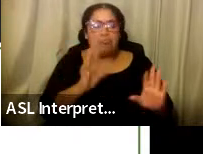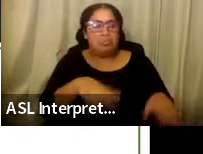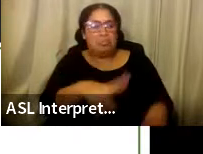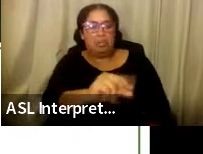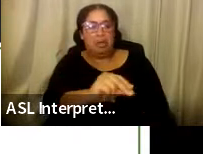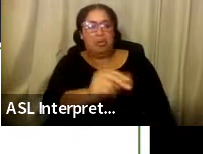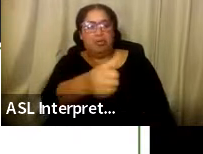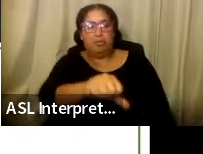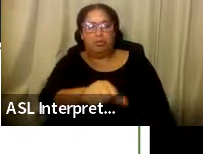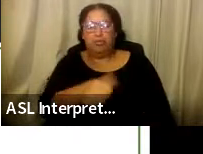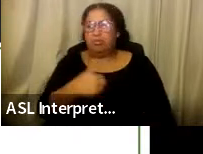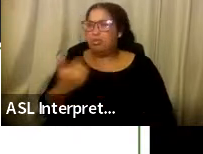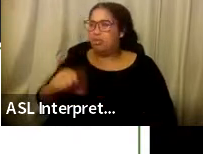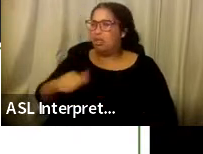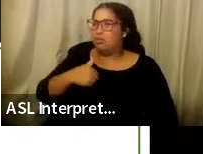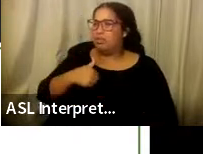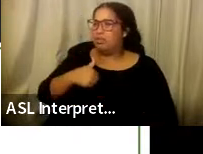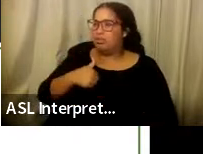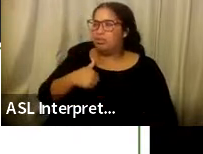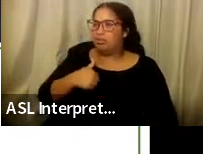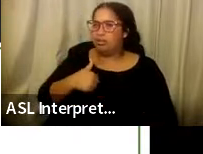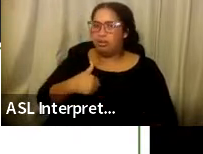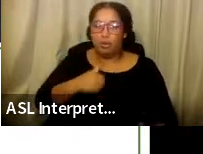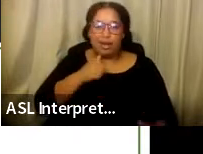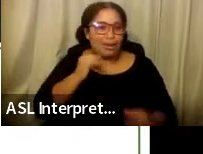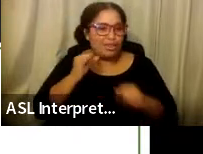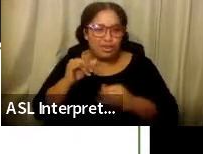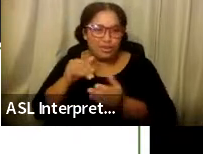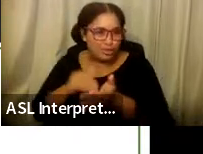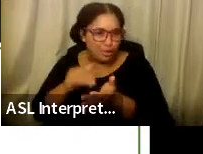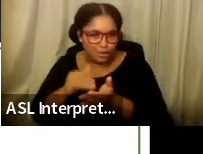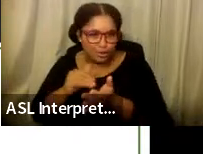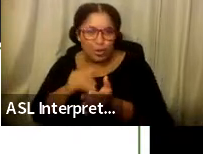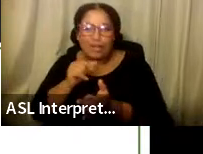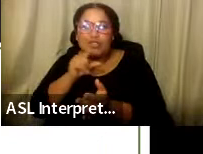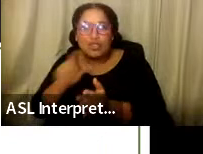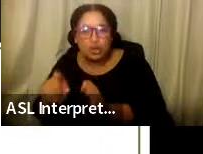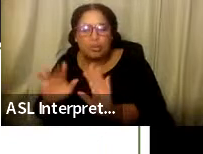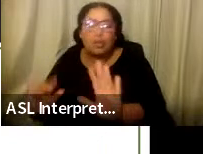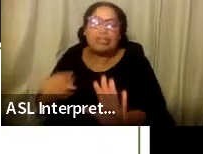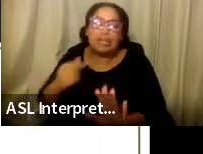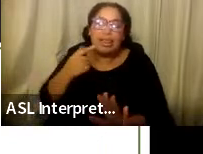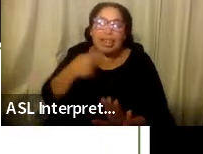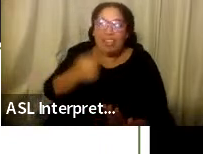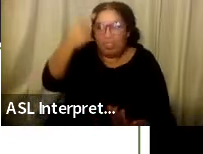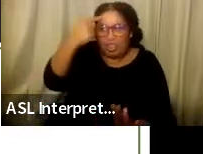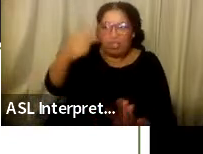So, and again, we say perceived denial, we don't know, we didn't interview the provider, so we don't know what they said.